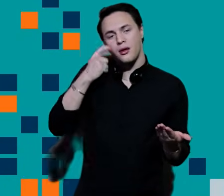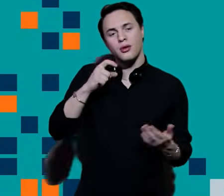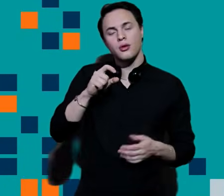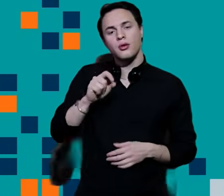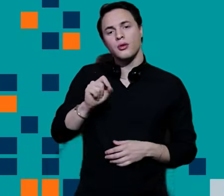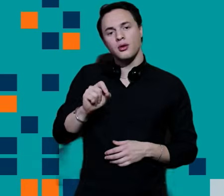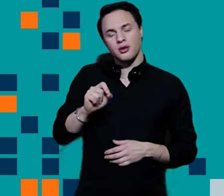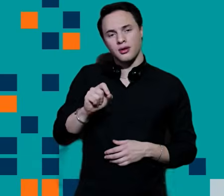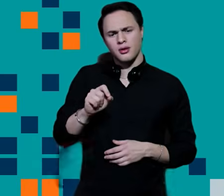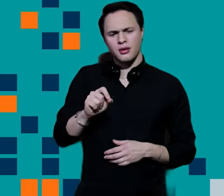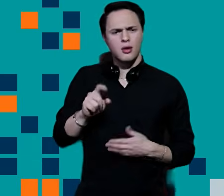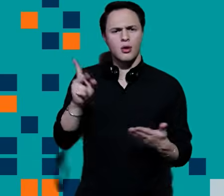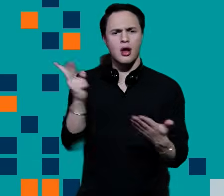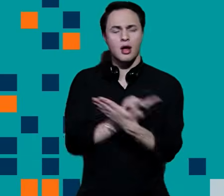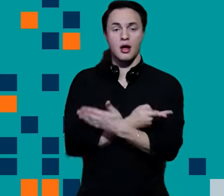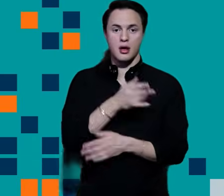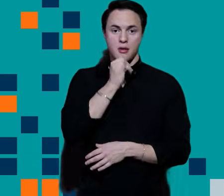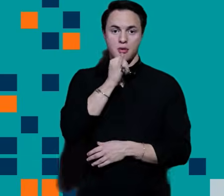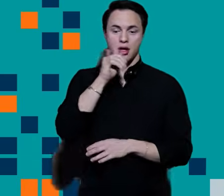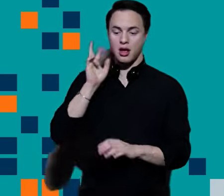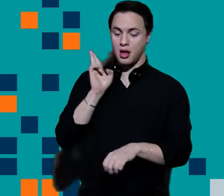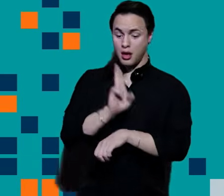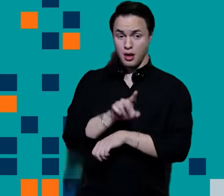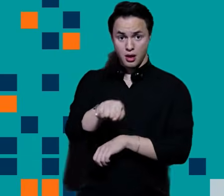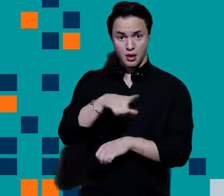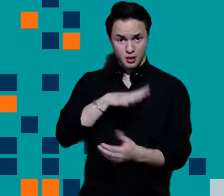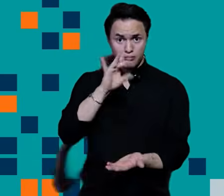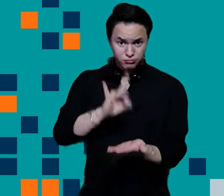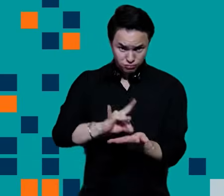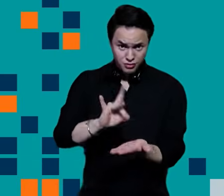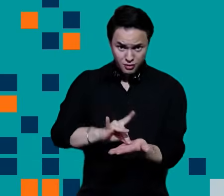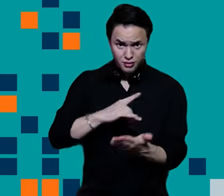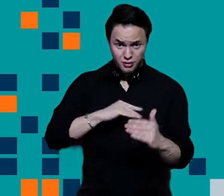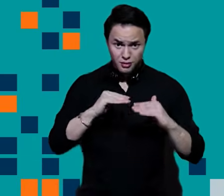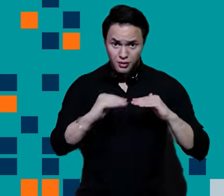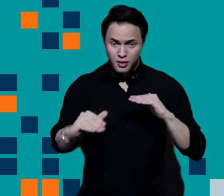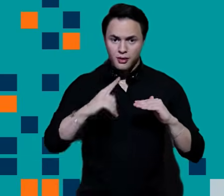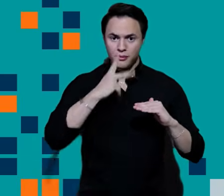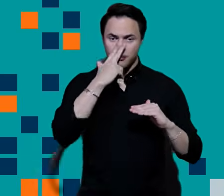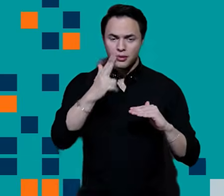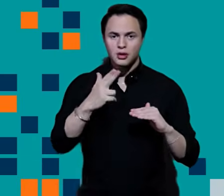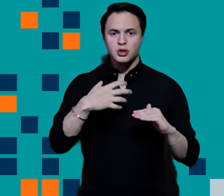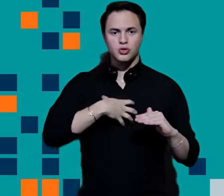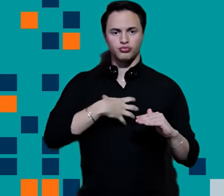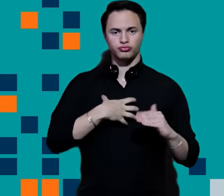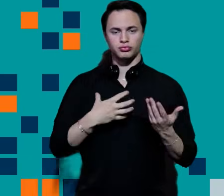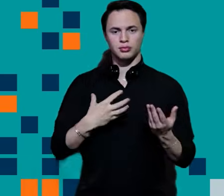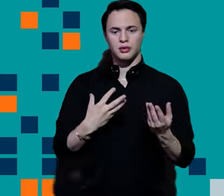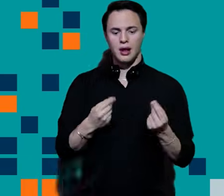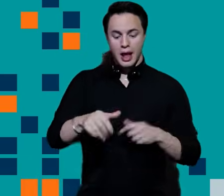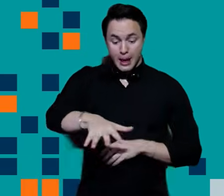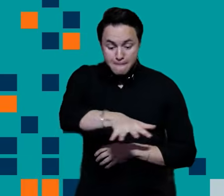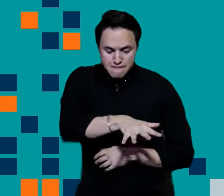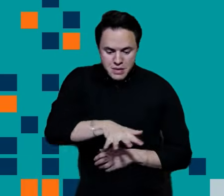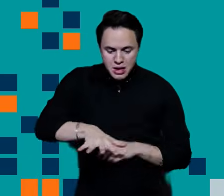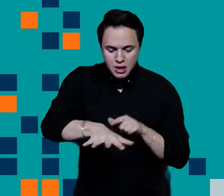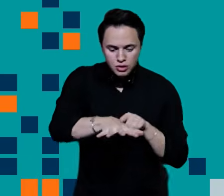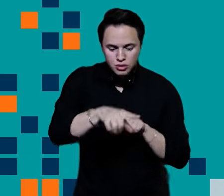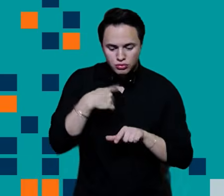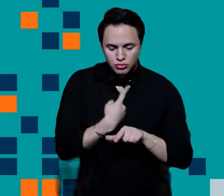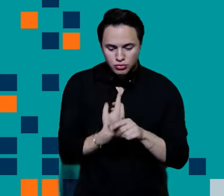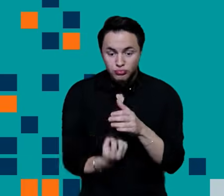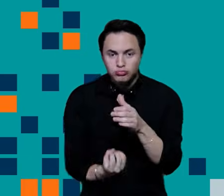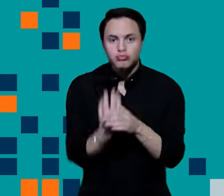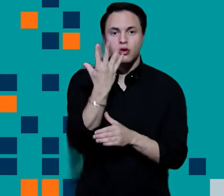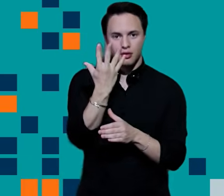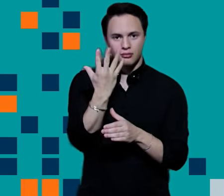the hamburger represents is effectively a metaphor for a lot of the environments we create. This